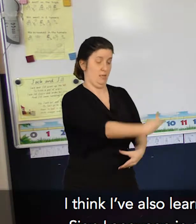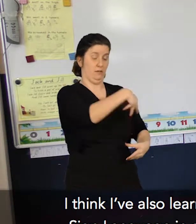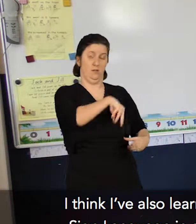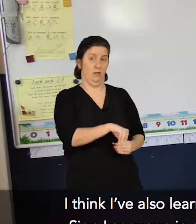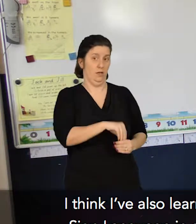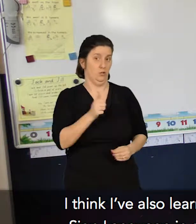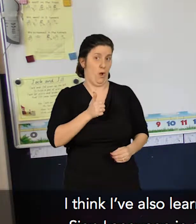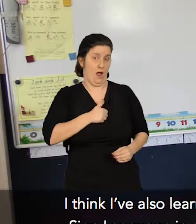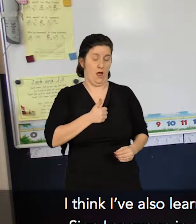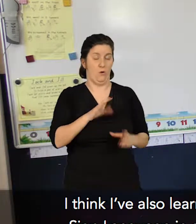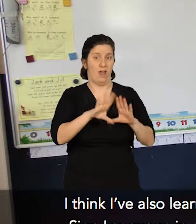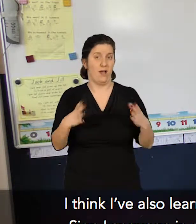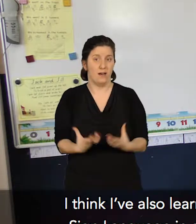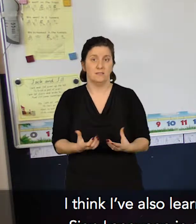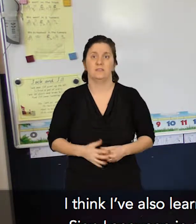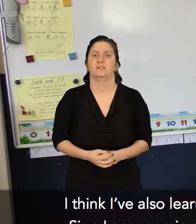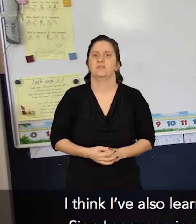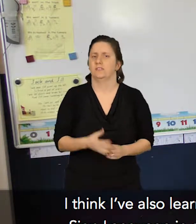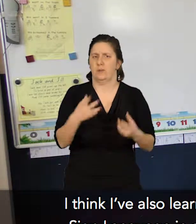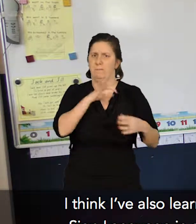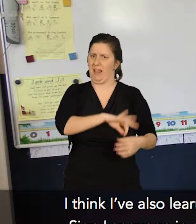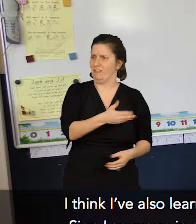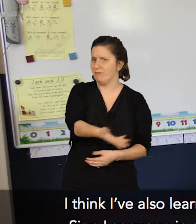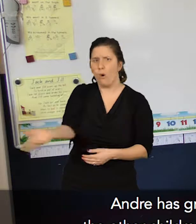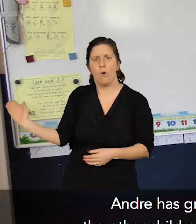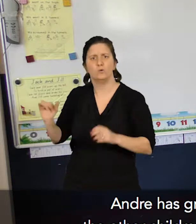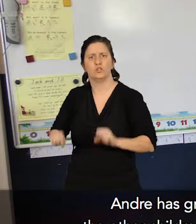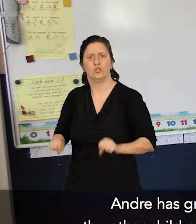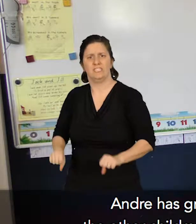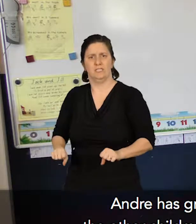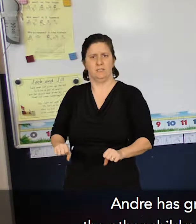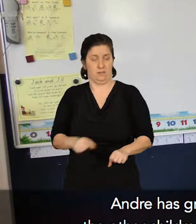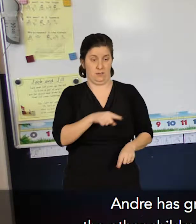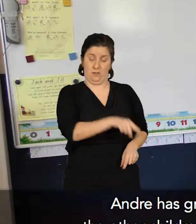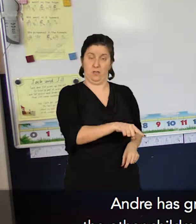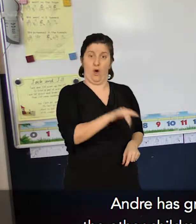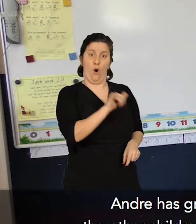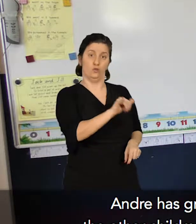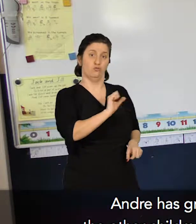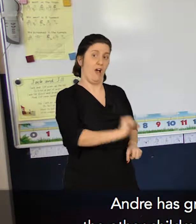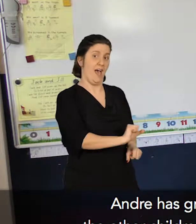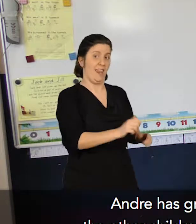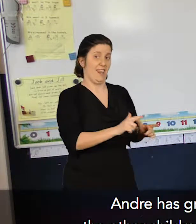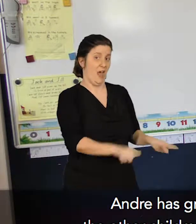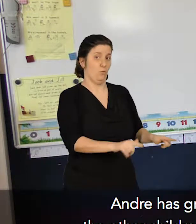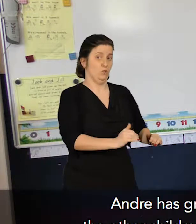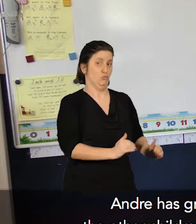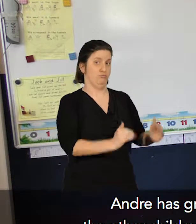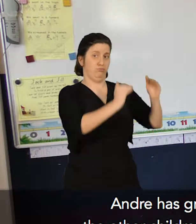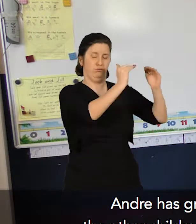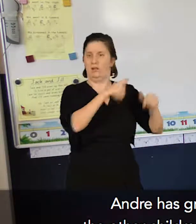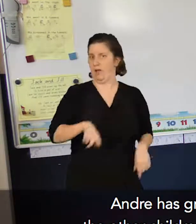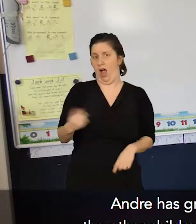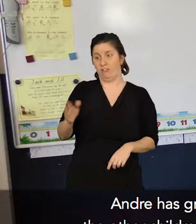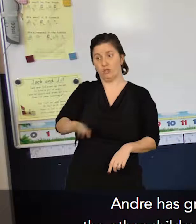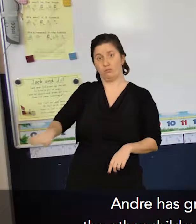a classroom is beneficial for absolutely everybody. Andre's grown so much with his language, and so have